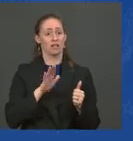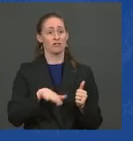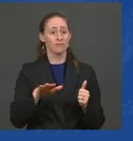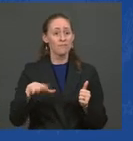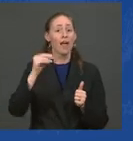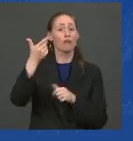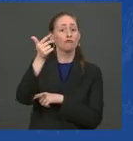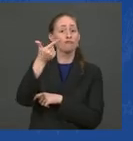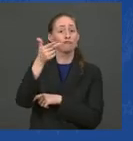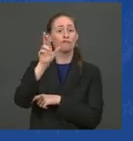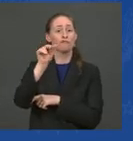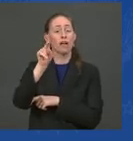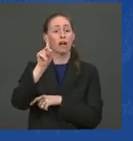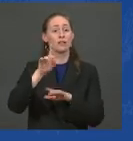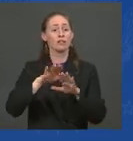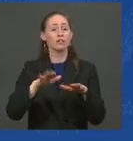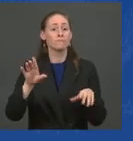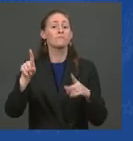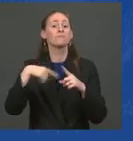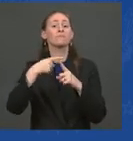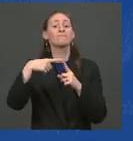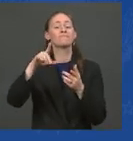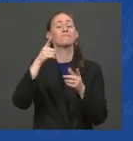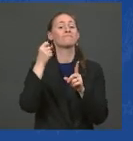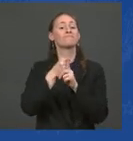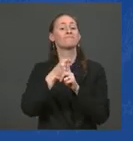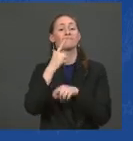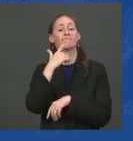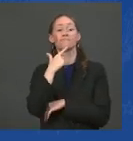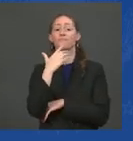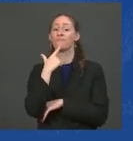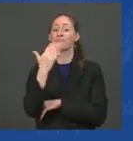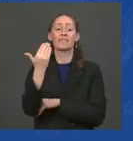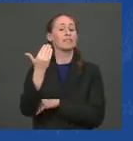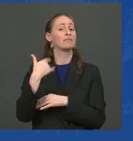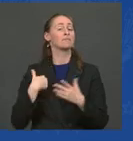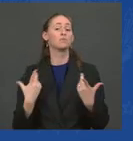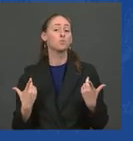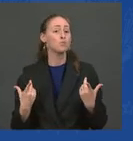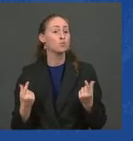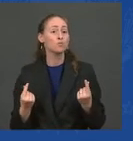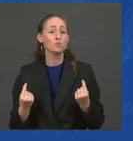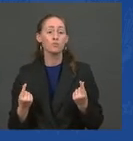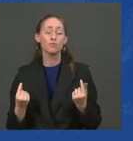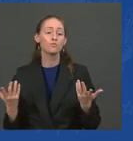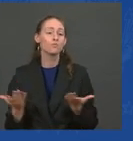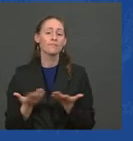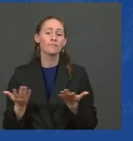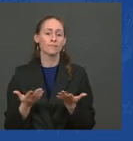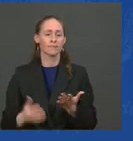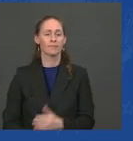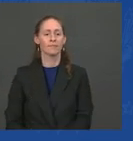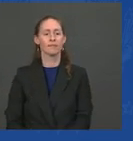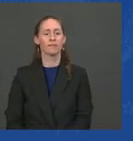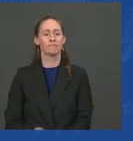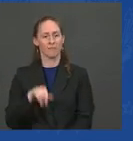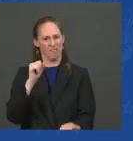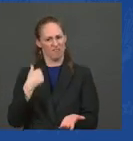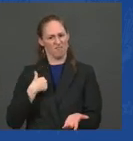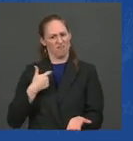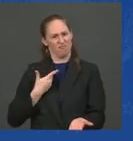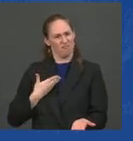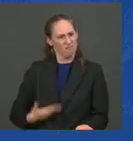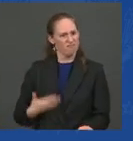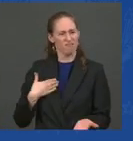age of 15, the first thing I've done, my word as a Biden, is put them on an